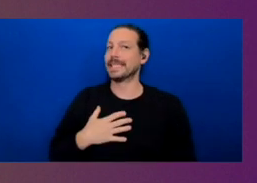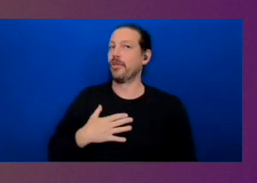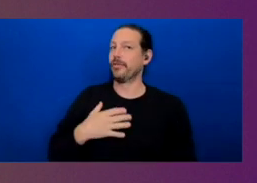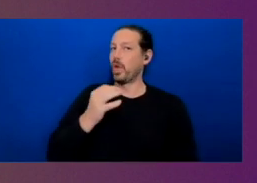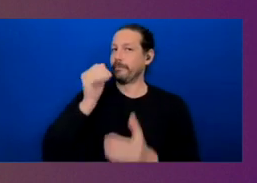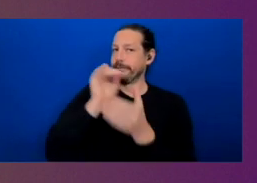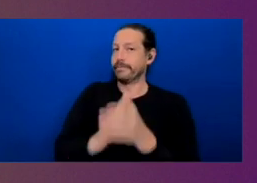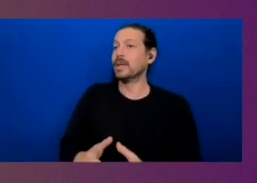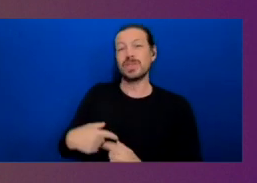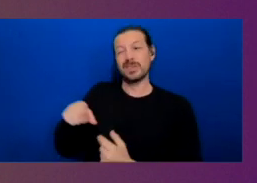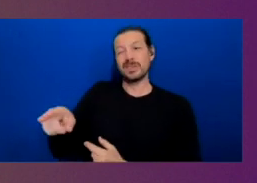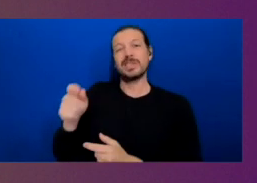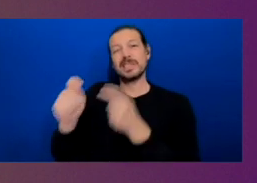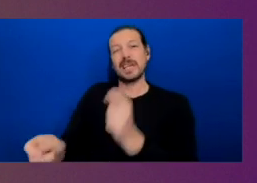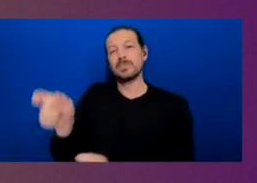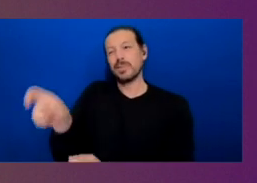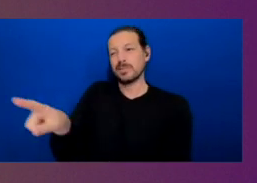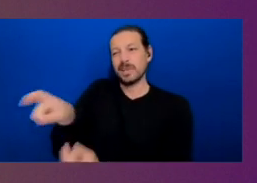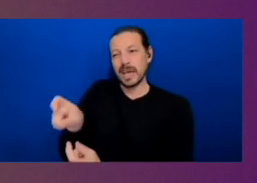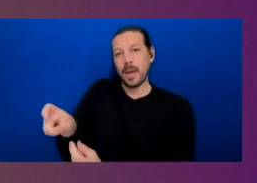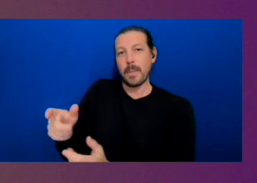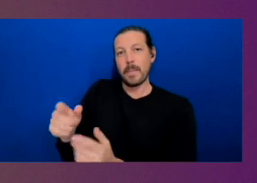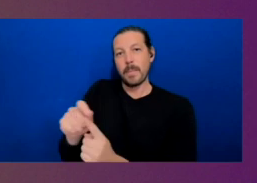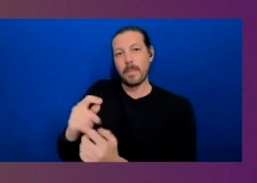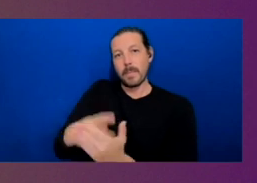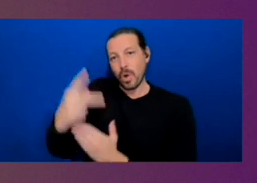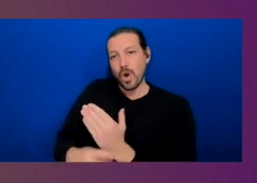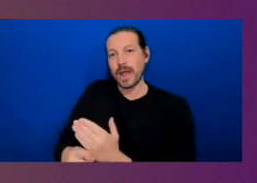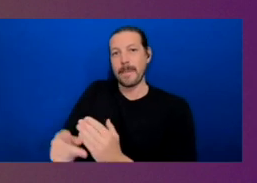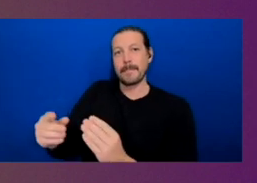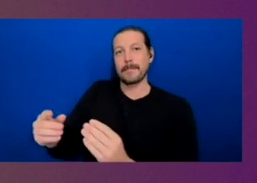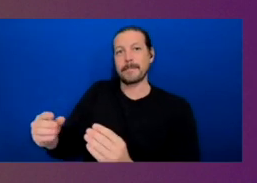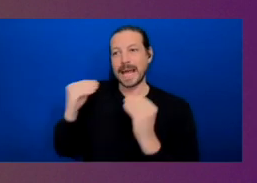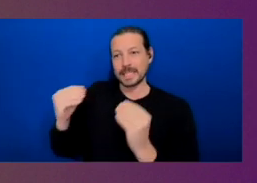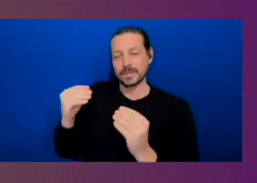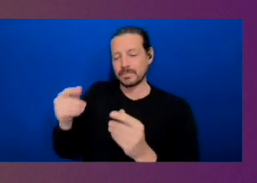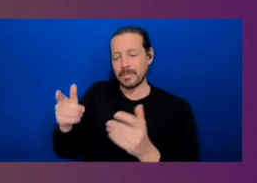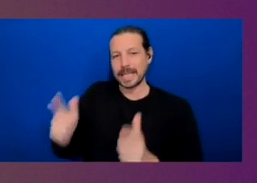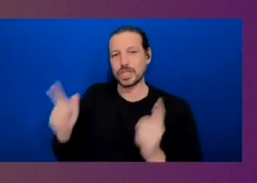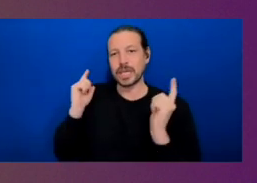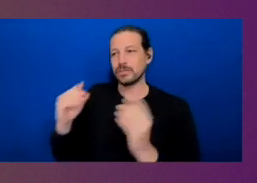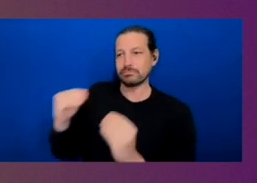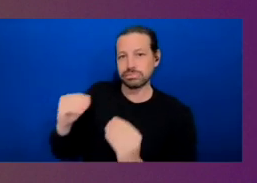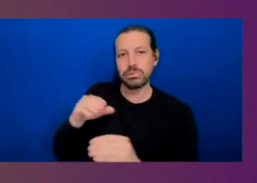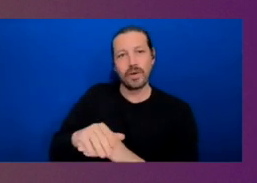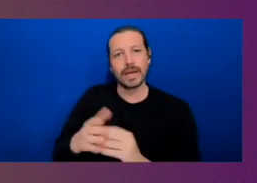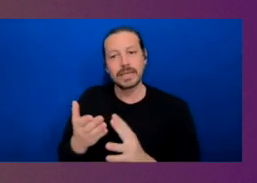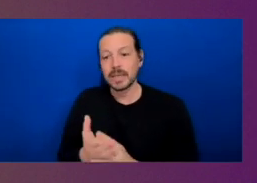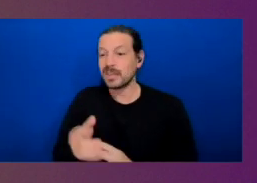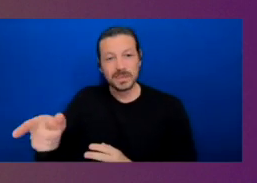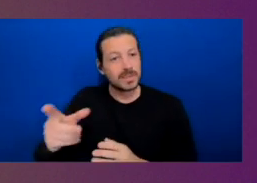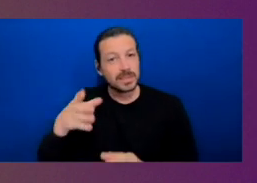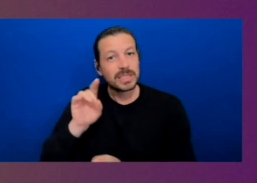engineer as a program manager on my team to teach me what I needed to know about accessibility. She herself is in the community, she's